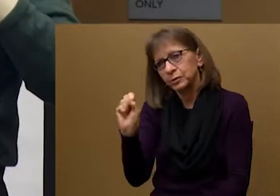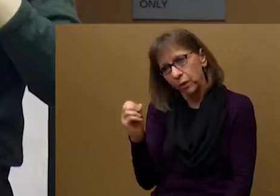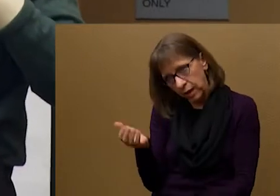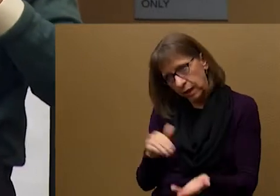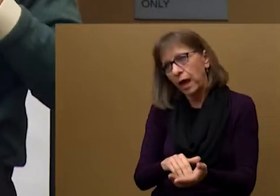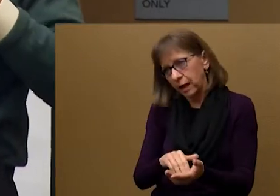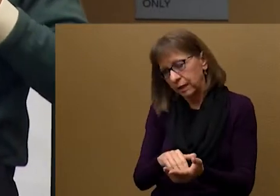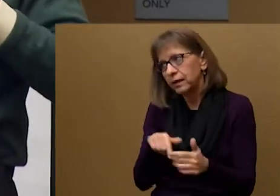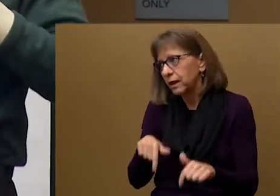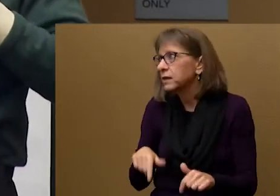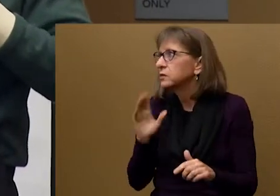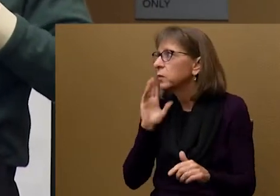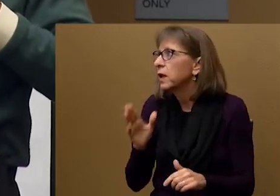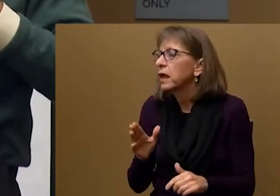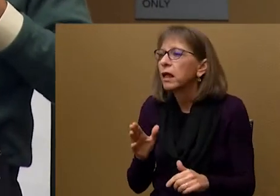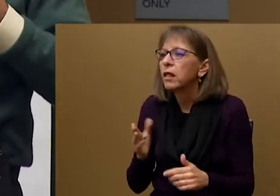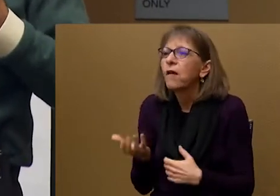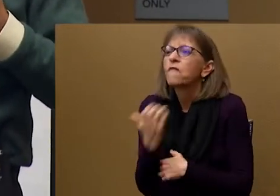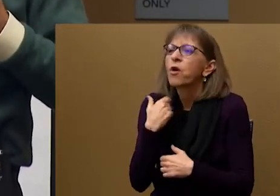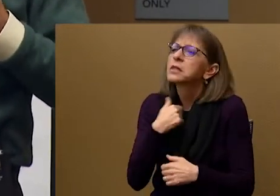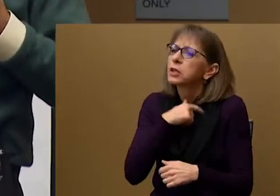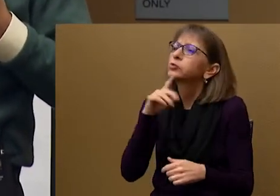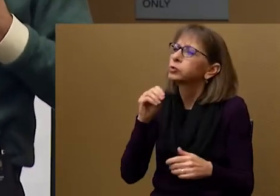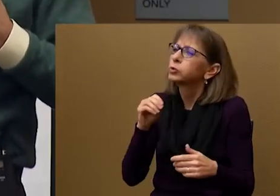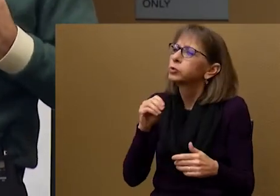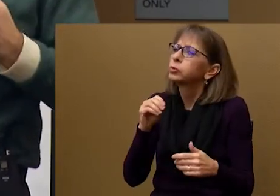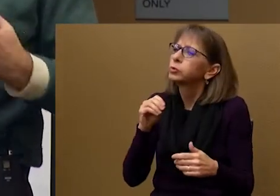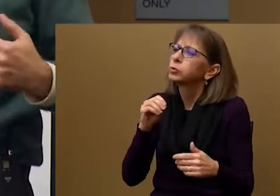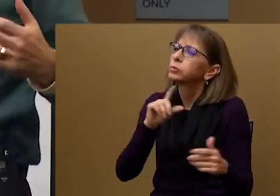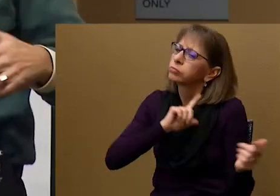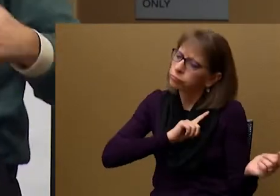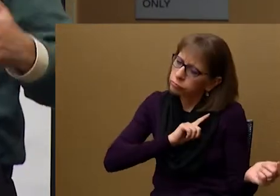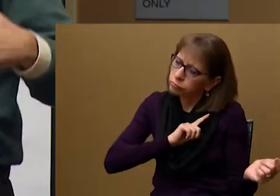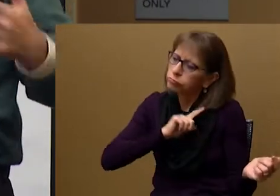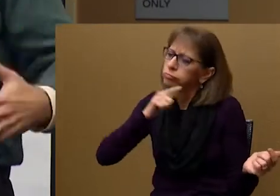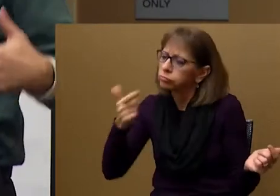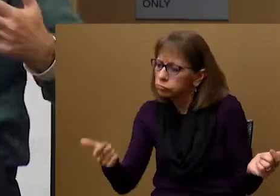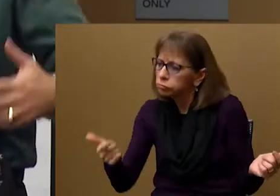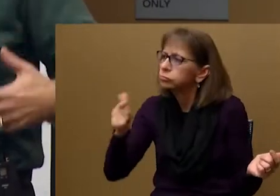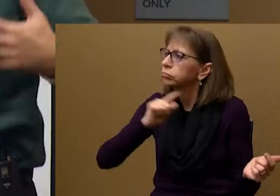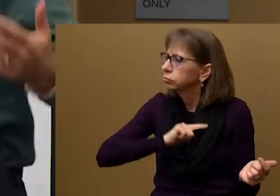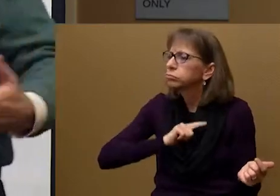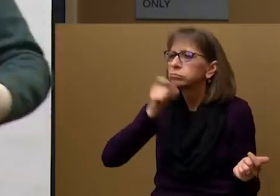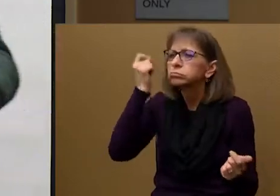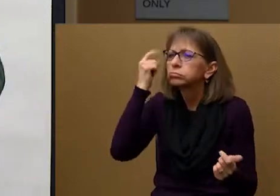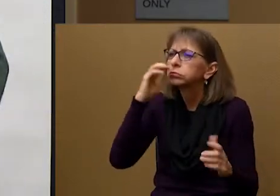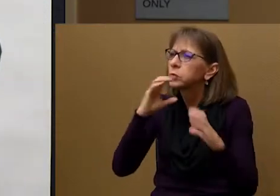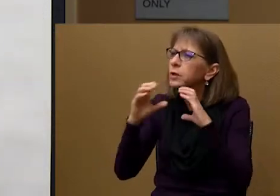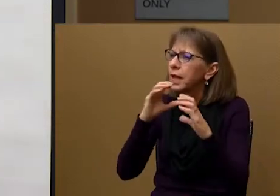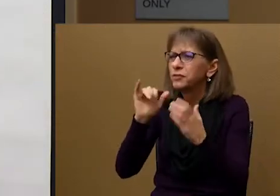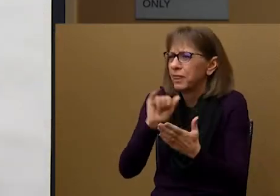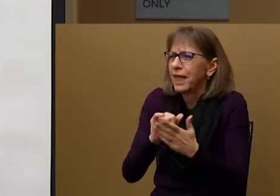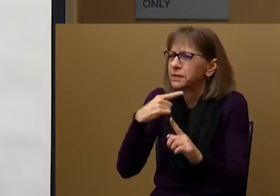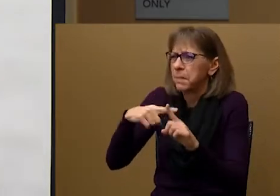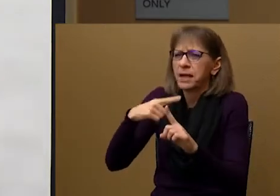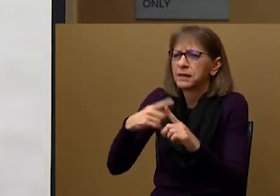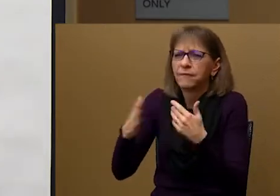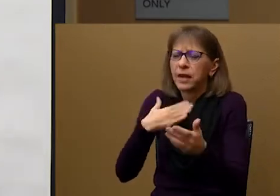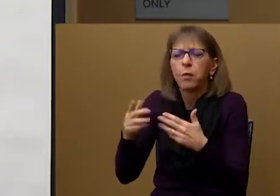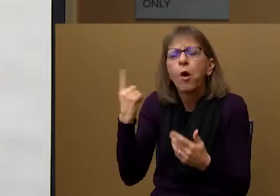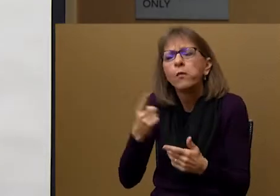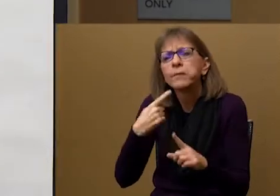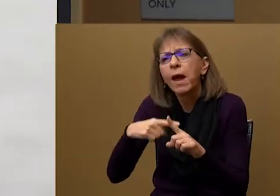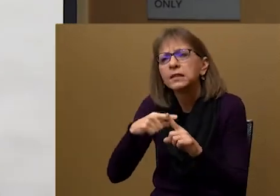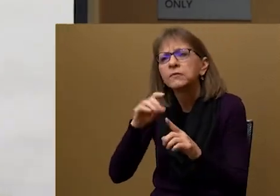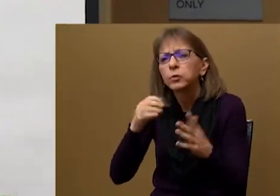microphone to you. So again, this will force us to it forces us to be more mindful of communication, which is a good